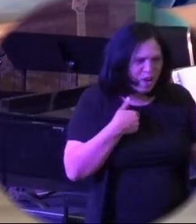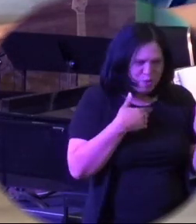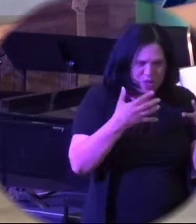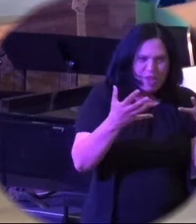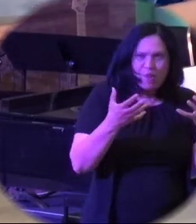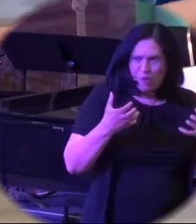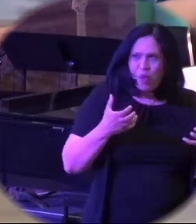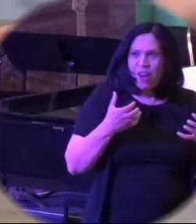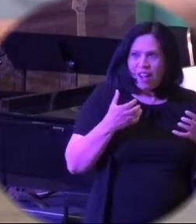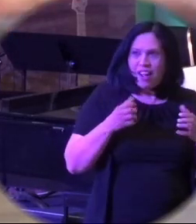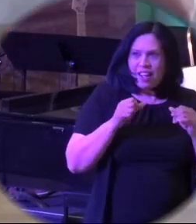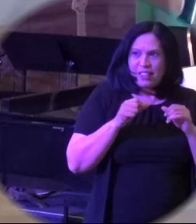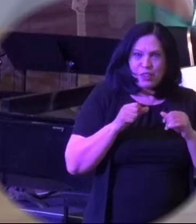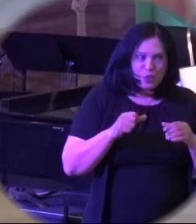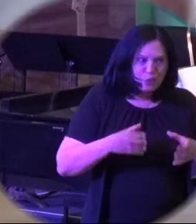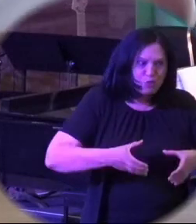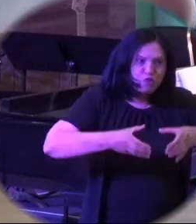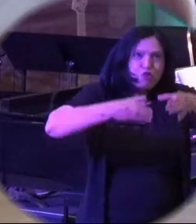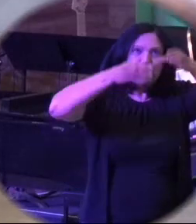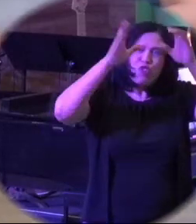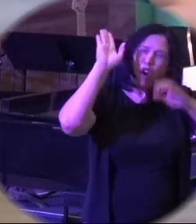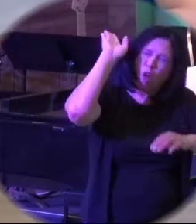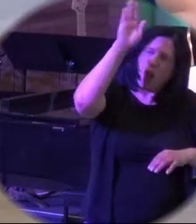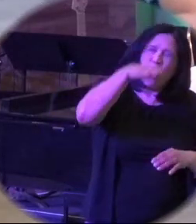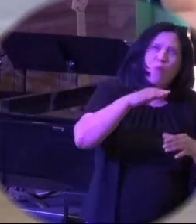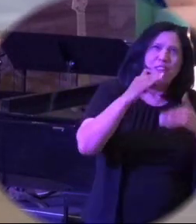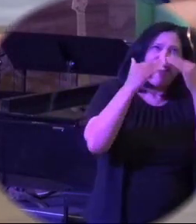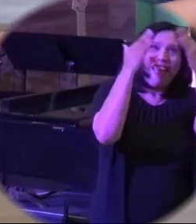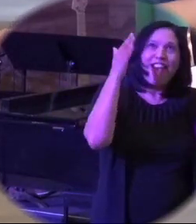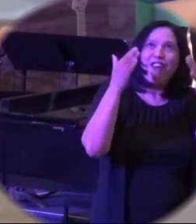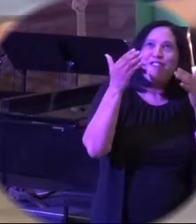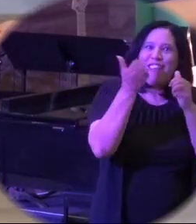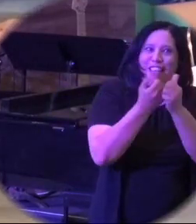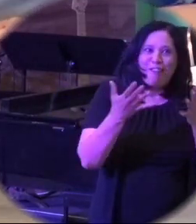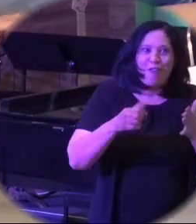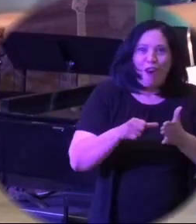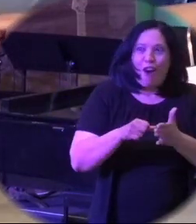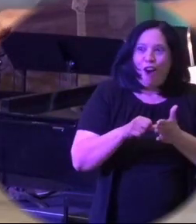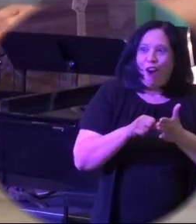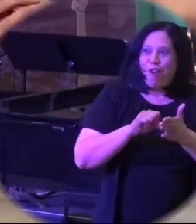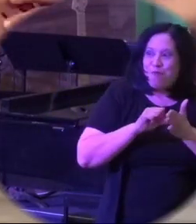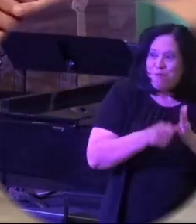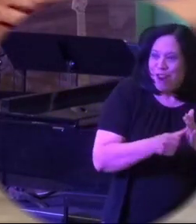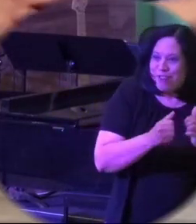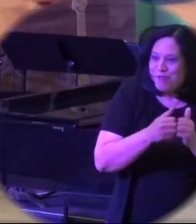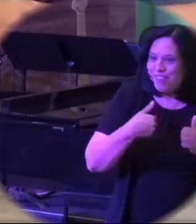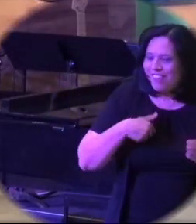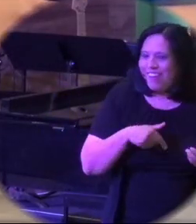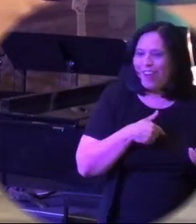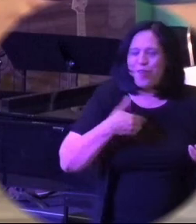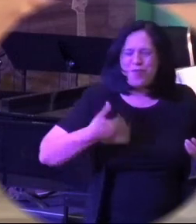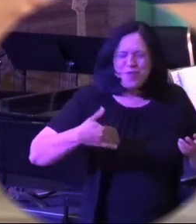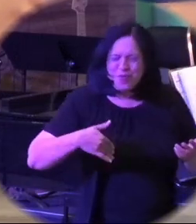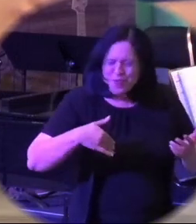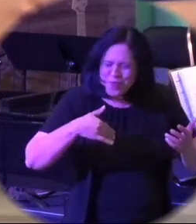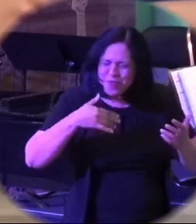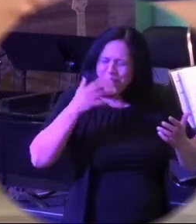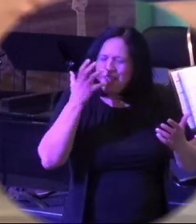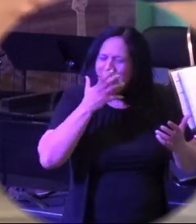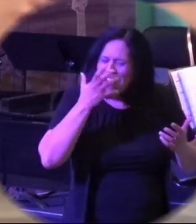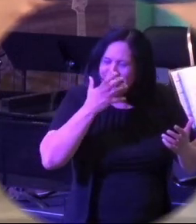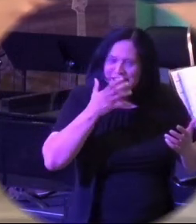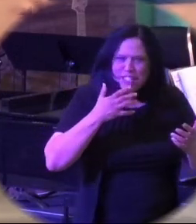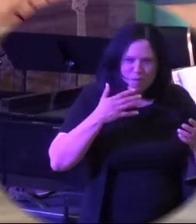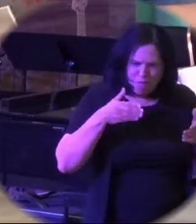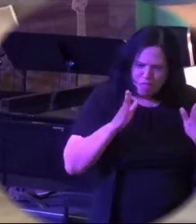reach the heavens. Yes, we do. And everyone will be impressed with us. They will be bragging about us. It's going to be awesome. So let's